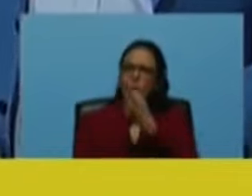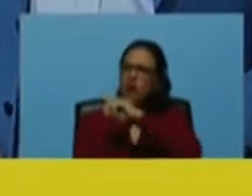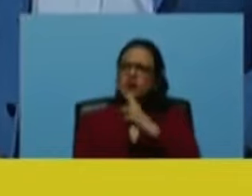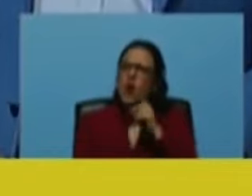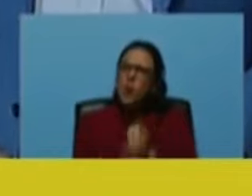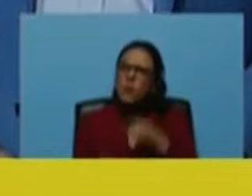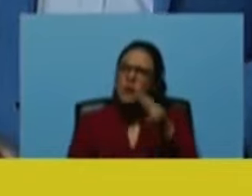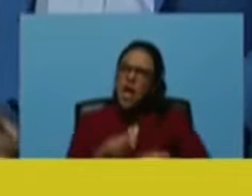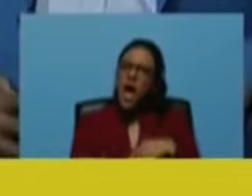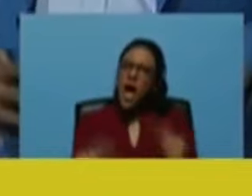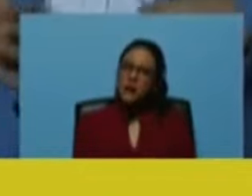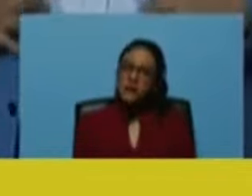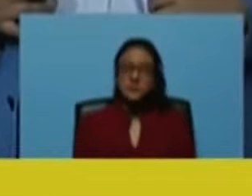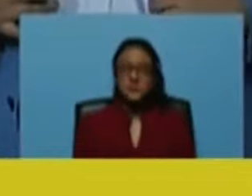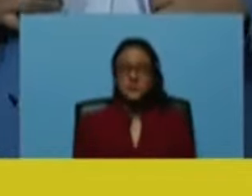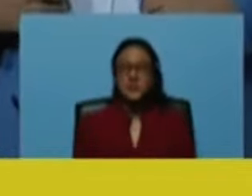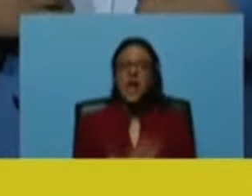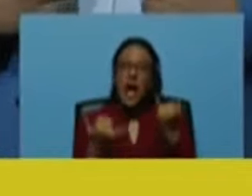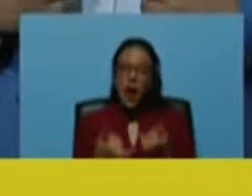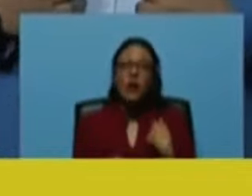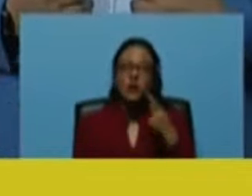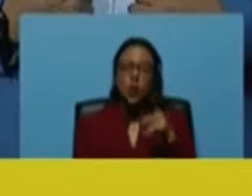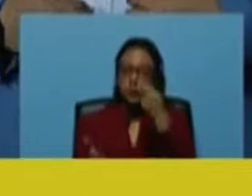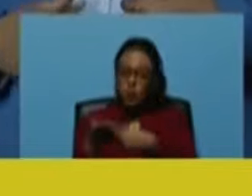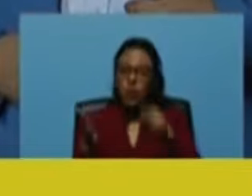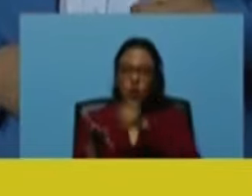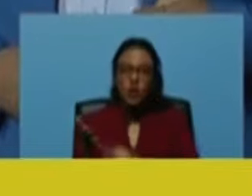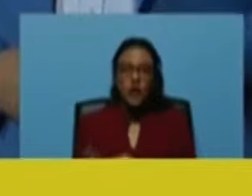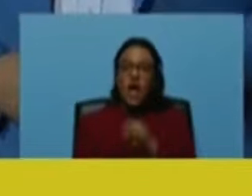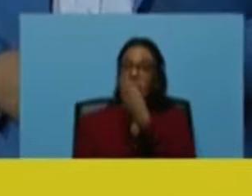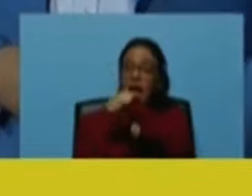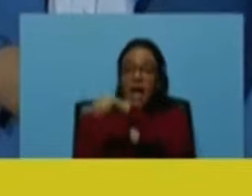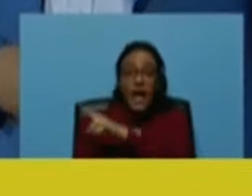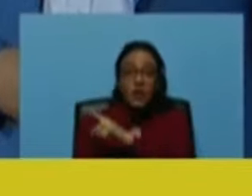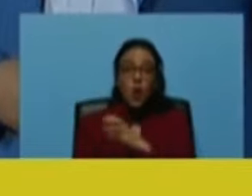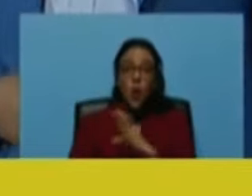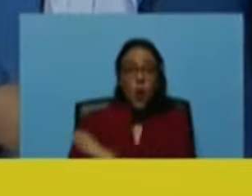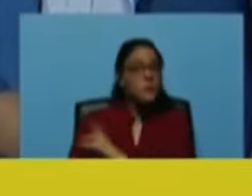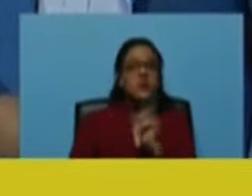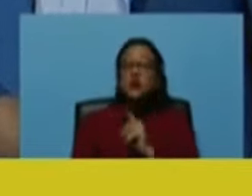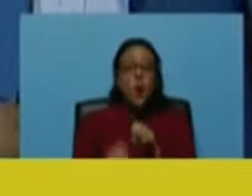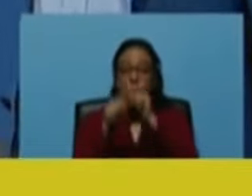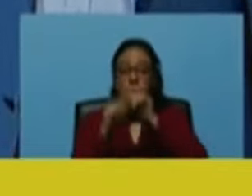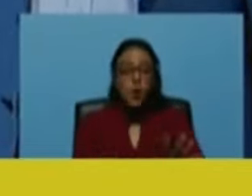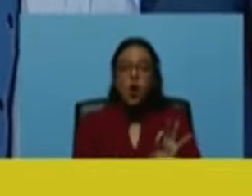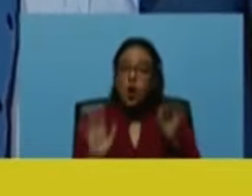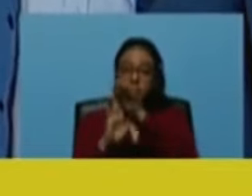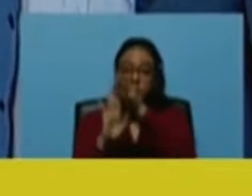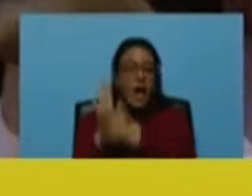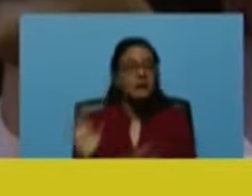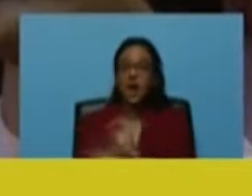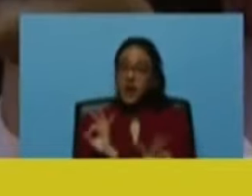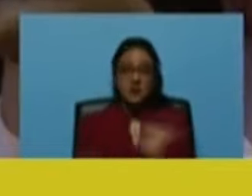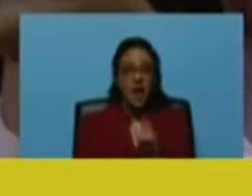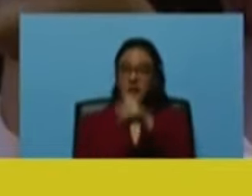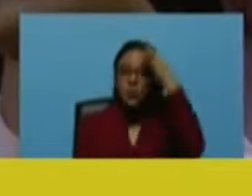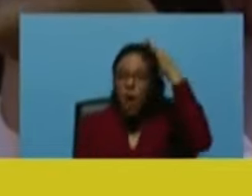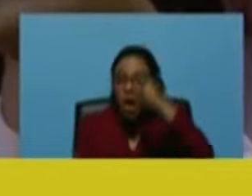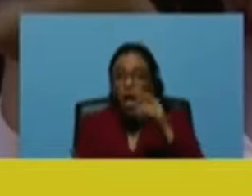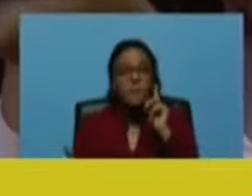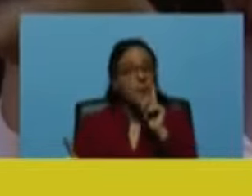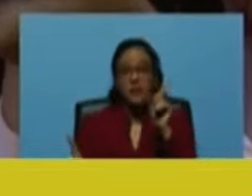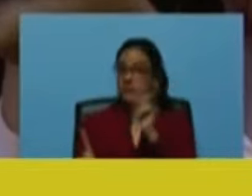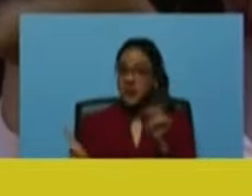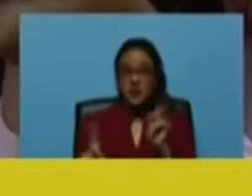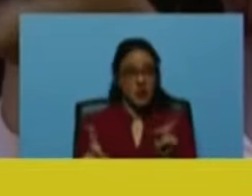so much detail, and we wonder, well, the opposition has not